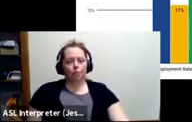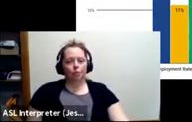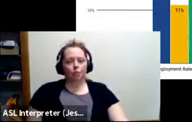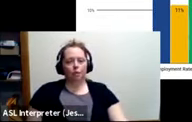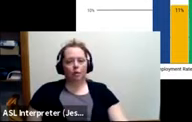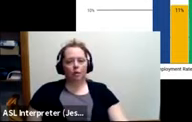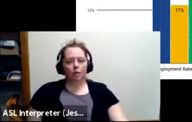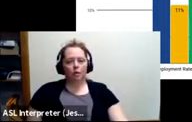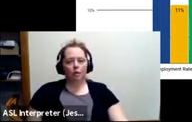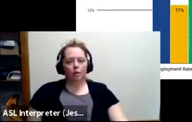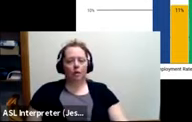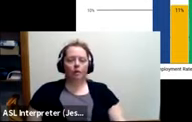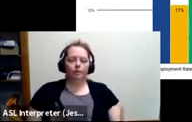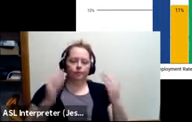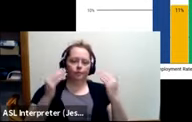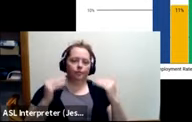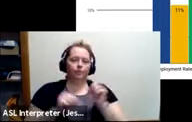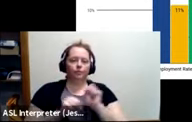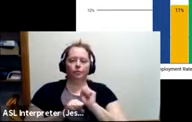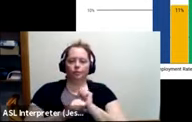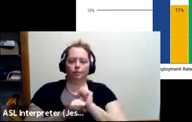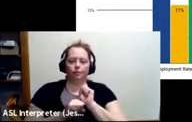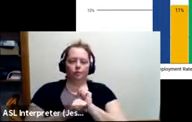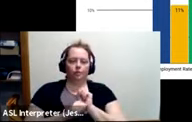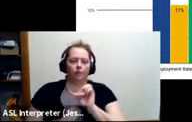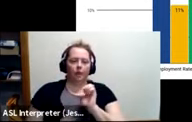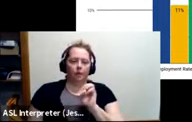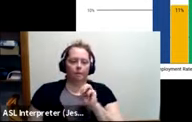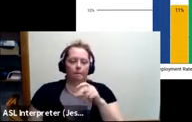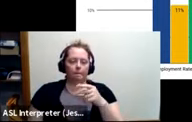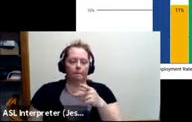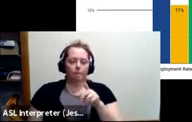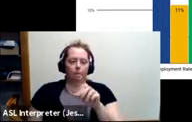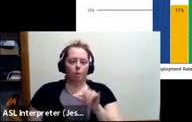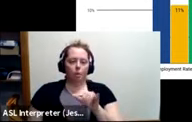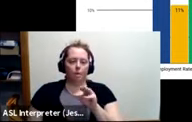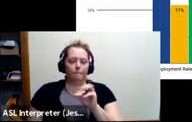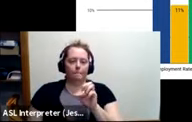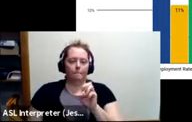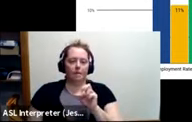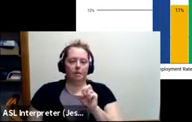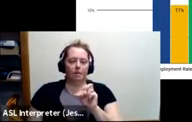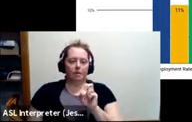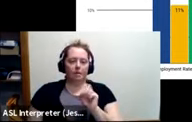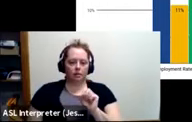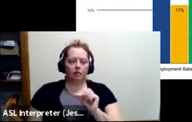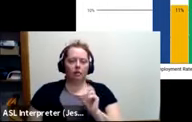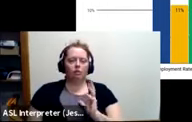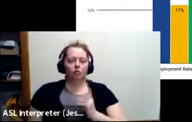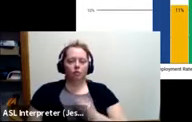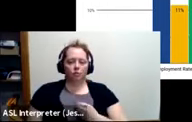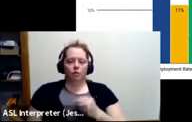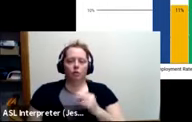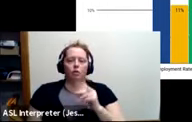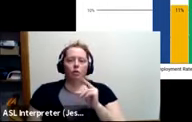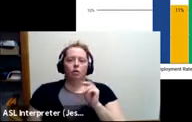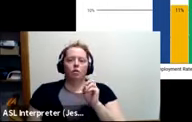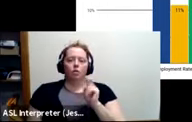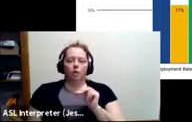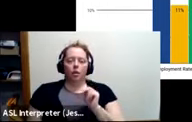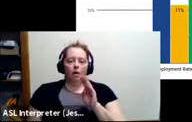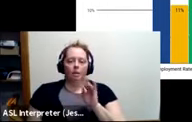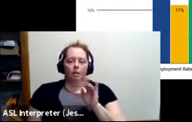So employment. Trans and non-binary people suffer economic advantages in the forms of higher unemployment